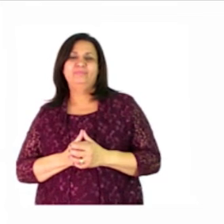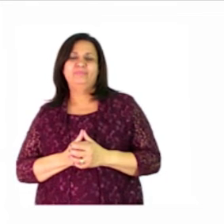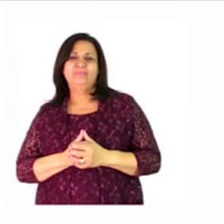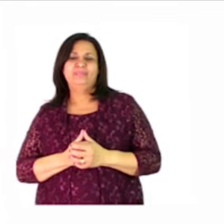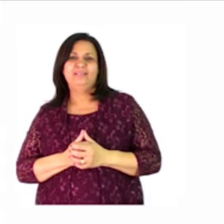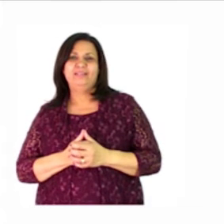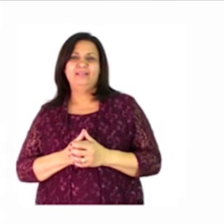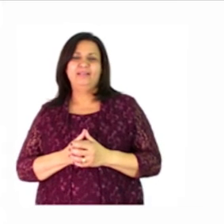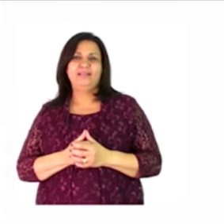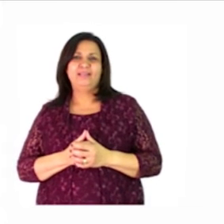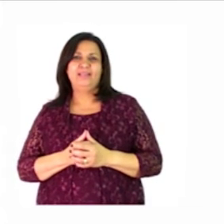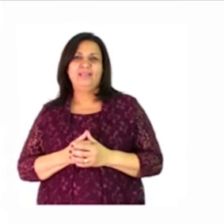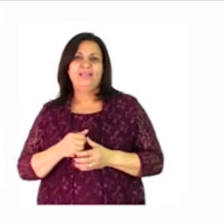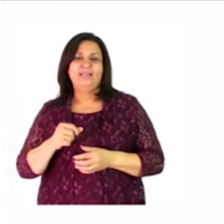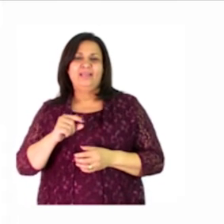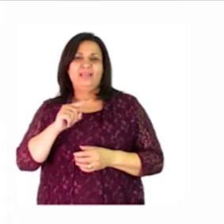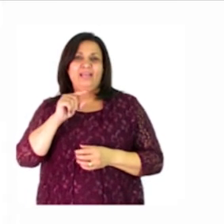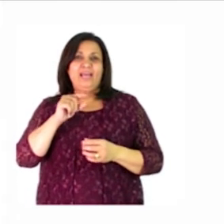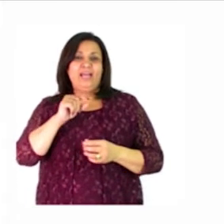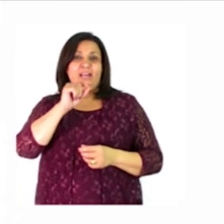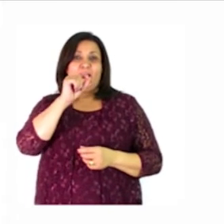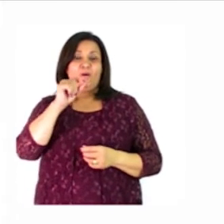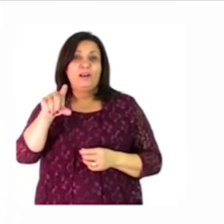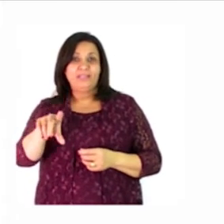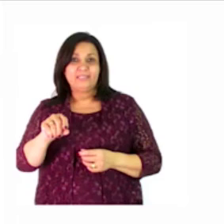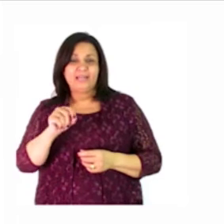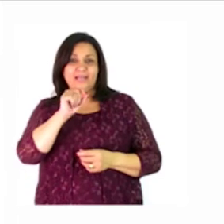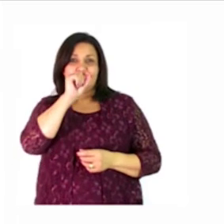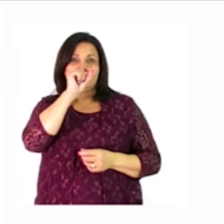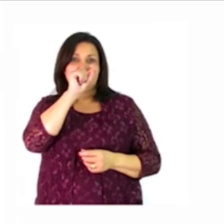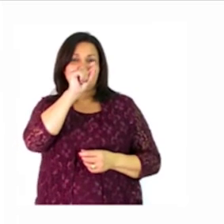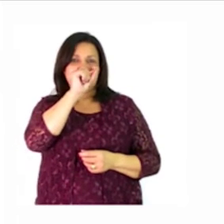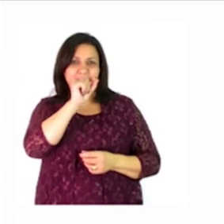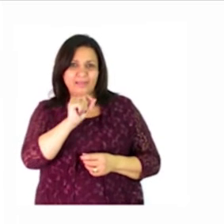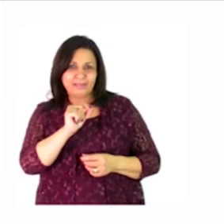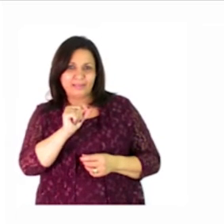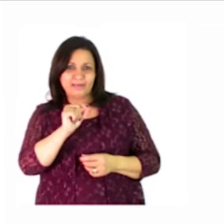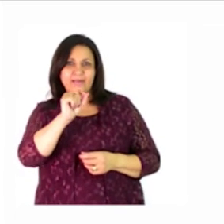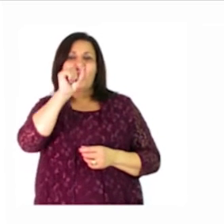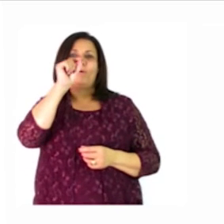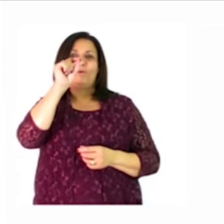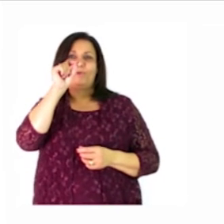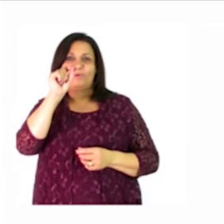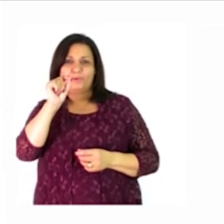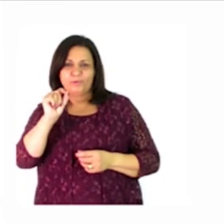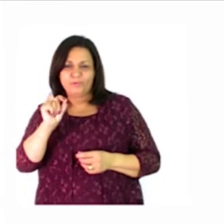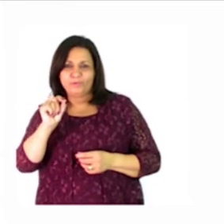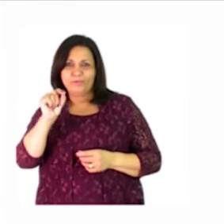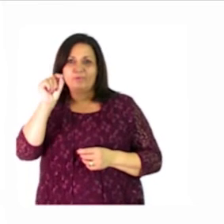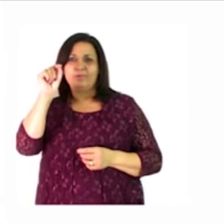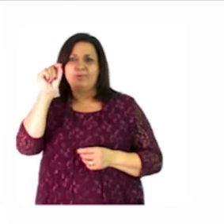mouth and connect the dots to complete the